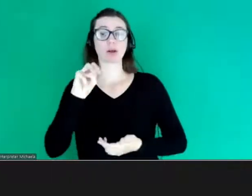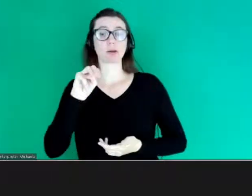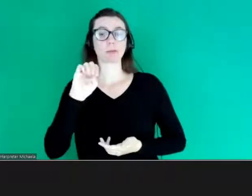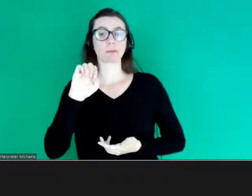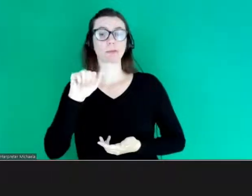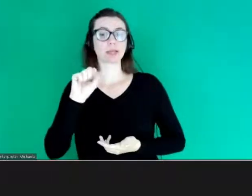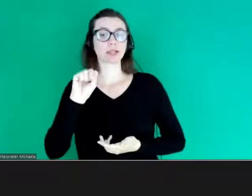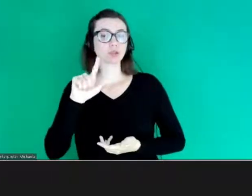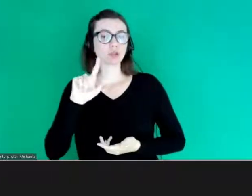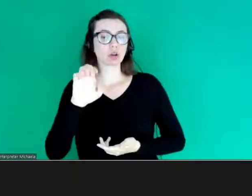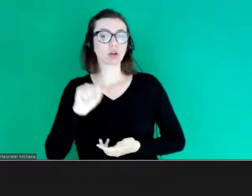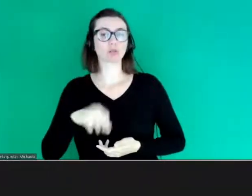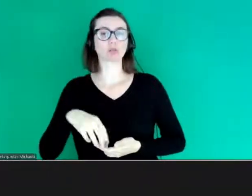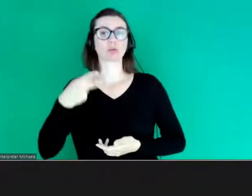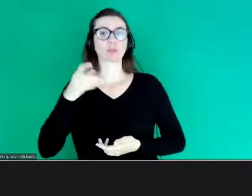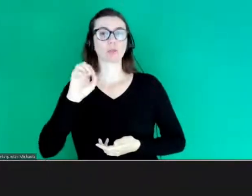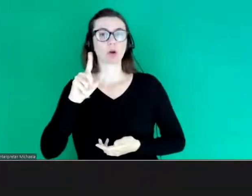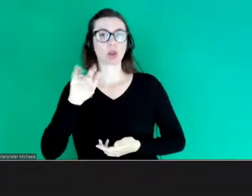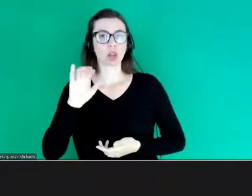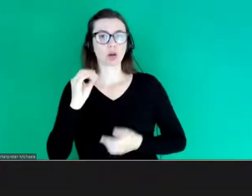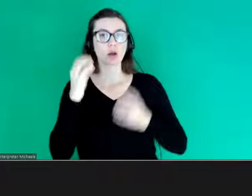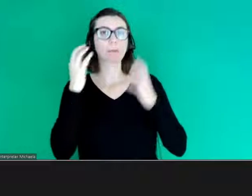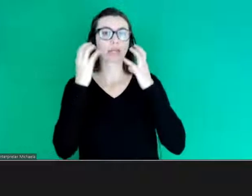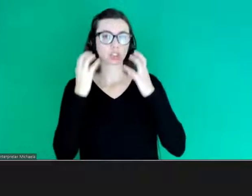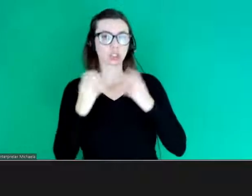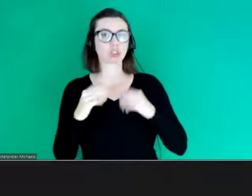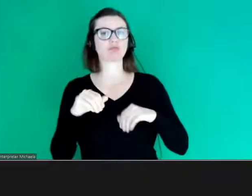polio or a number of other kinds of vaccines